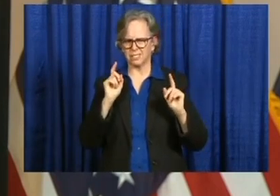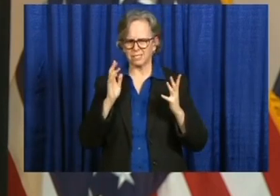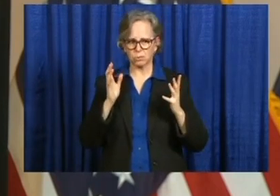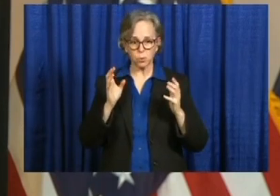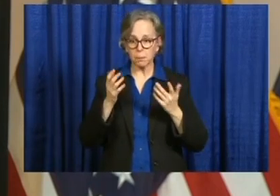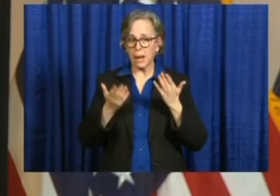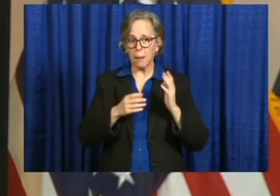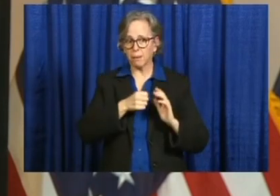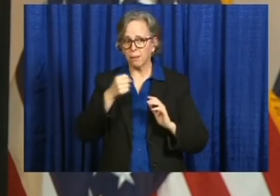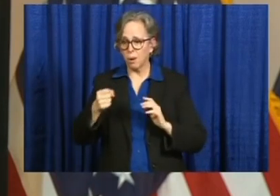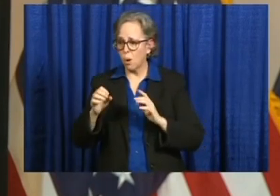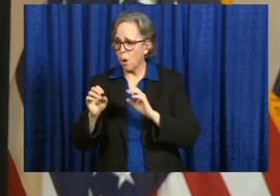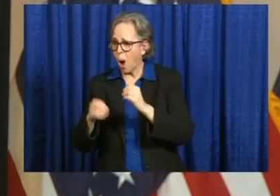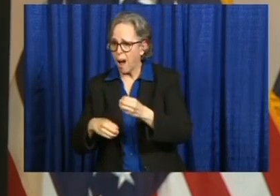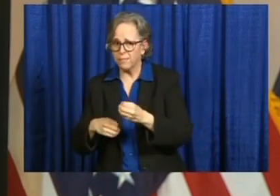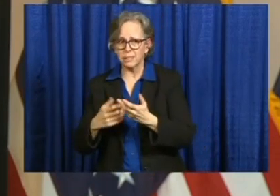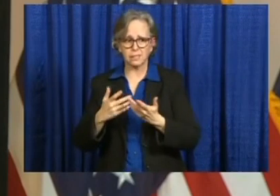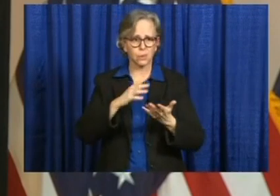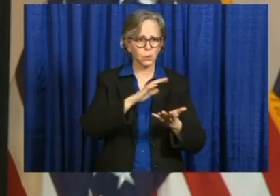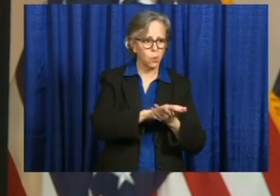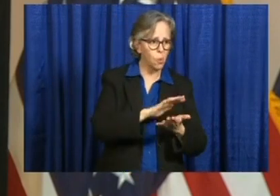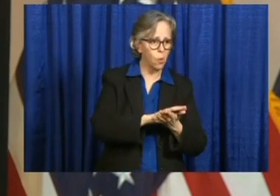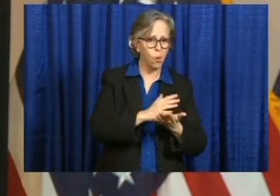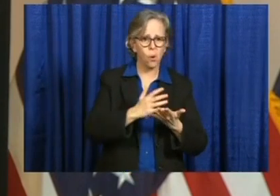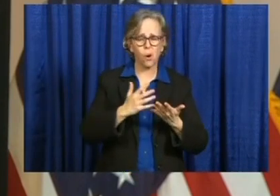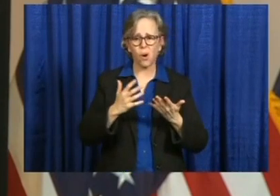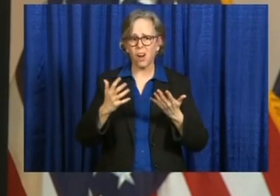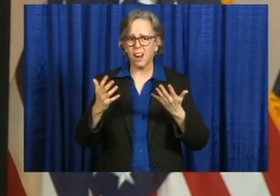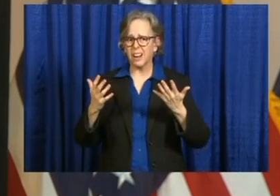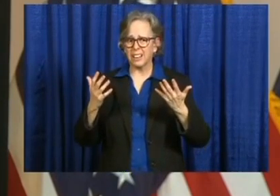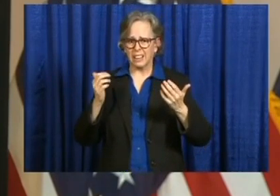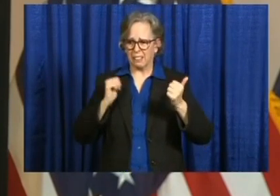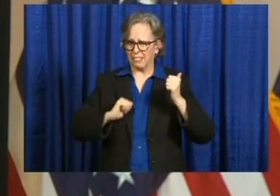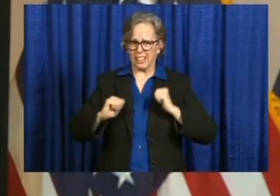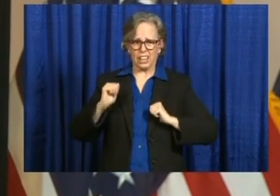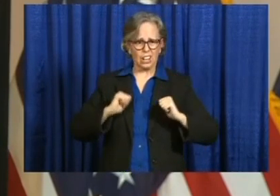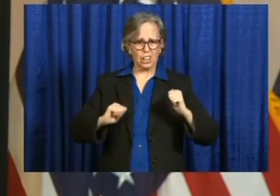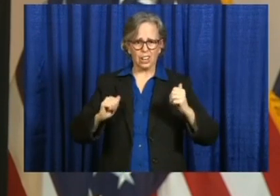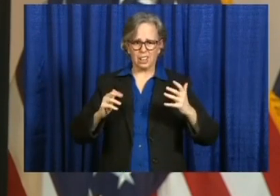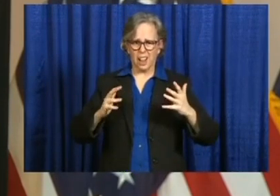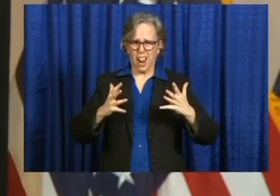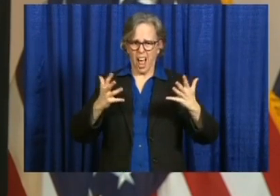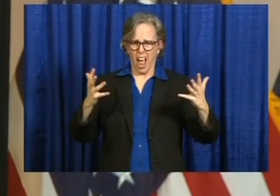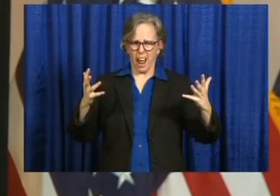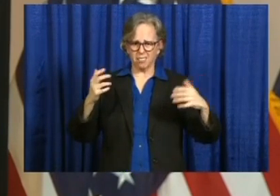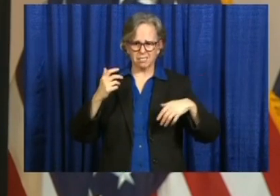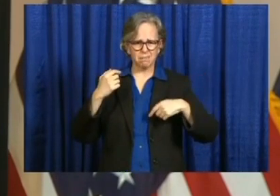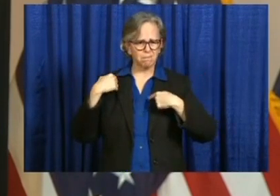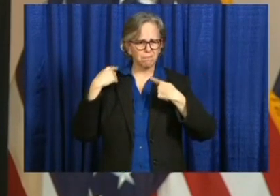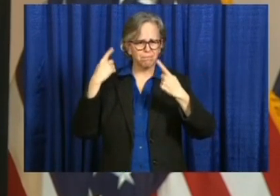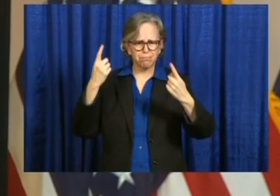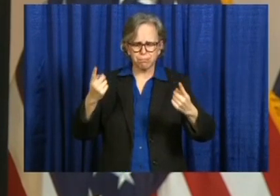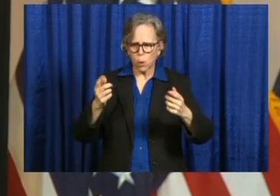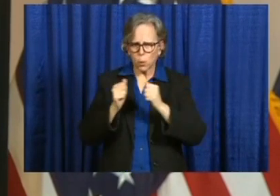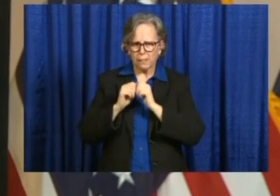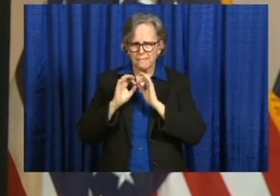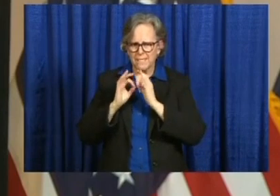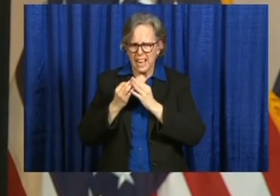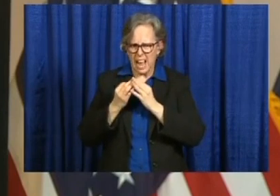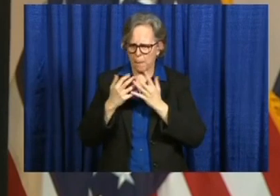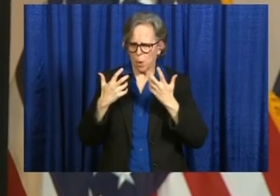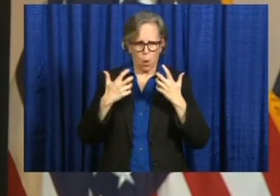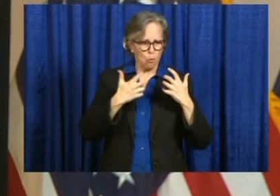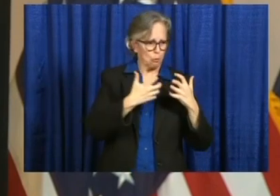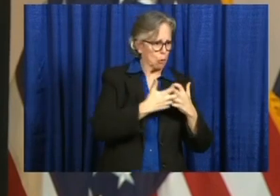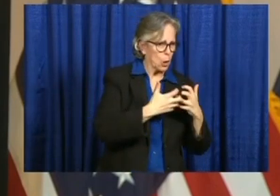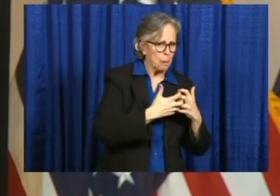us, we are spending a lot of time with our roommates, our families, maybe a little too much time, and this can be stressful